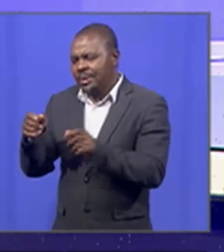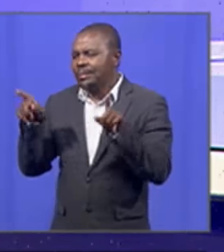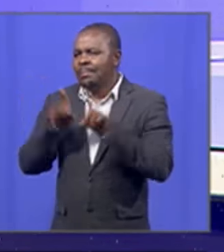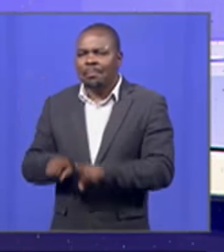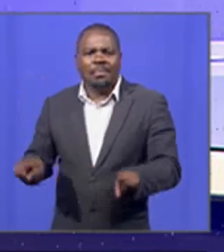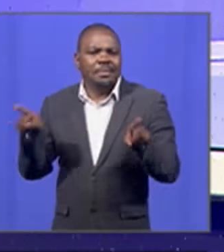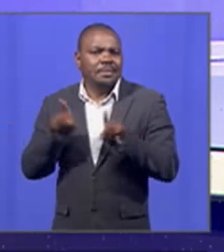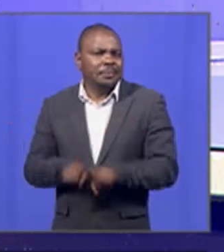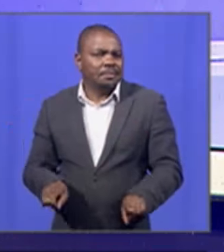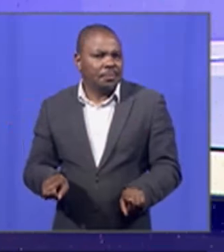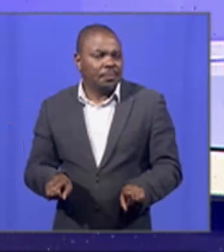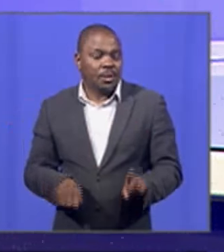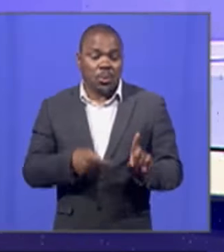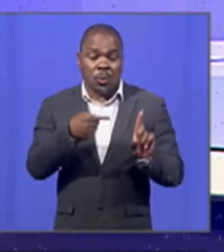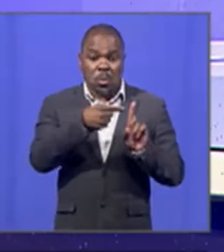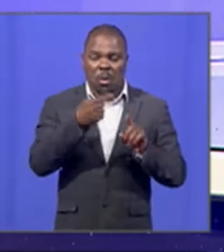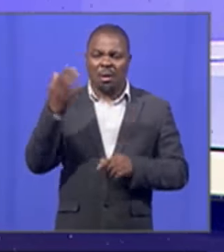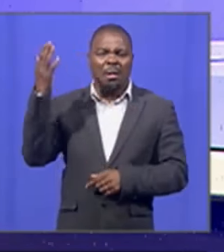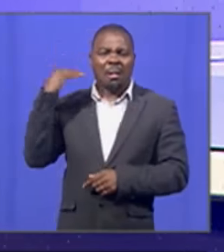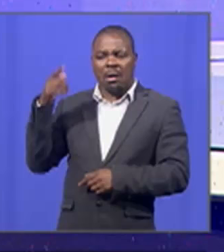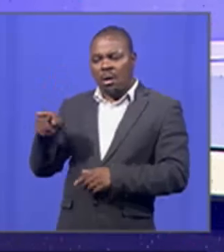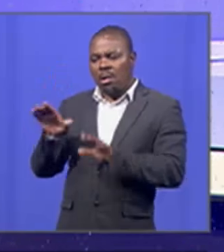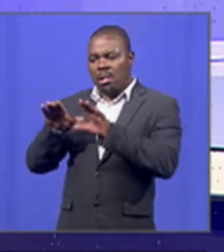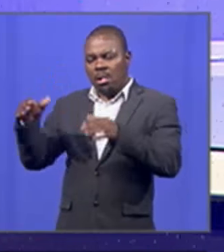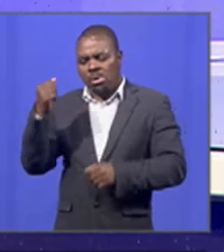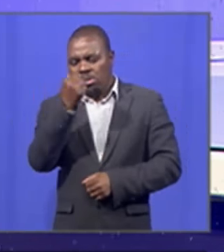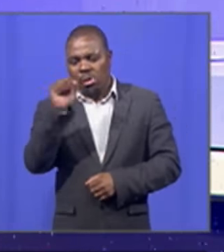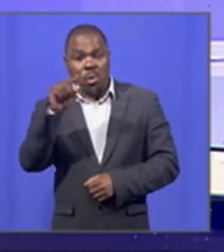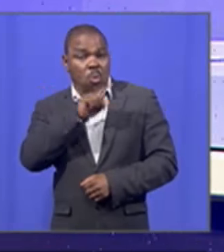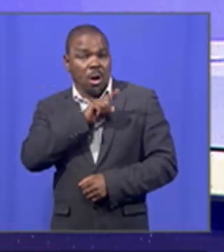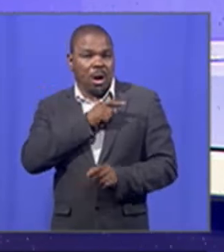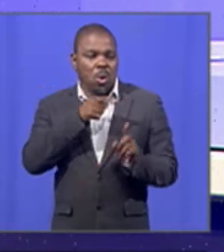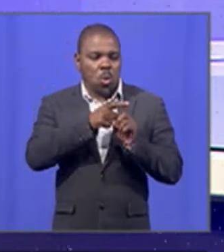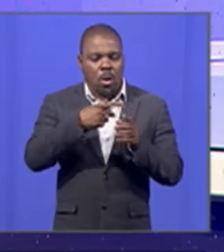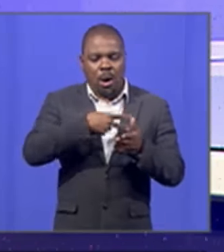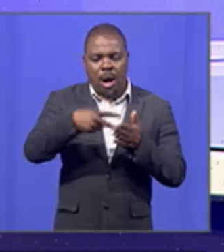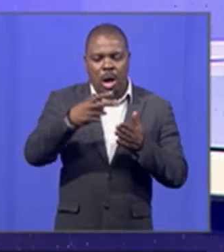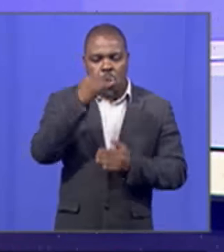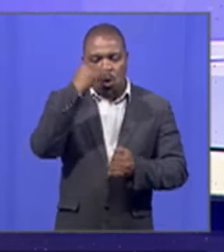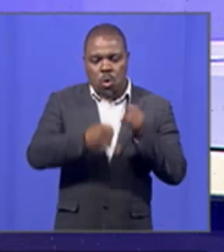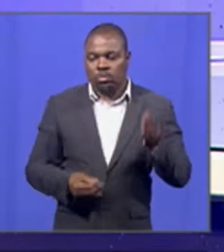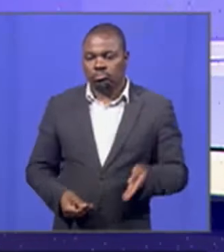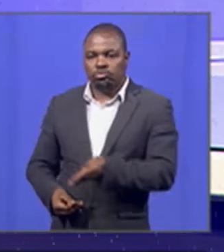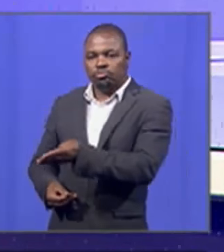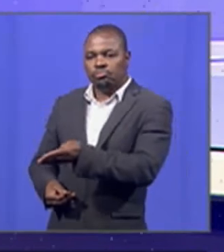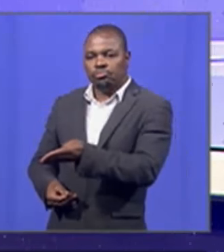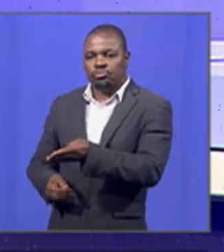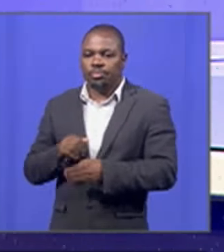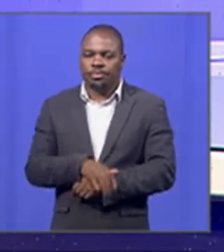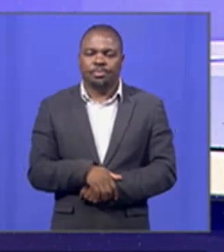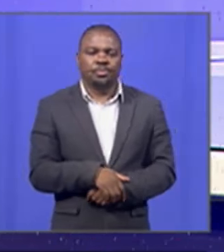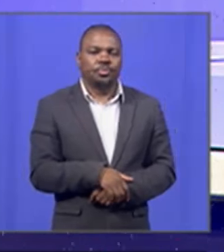mpša. Mokgotsi o ile a ganetšwa ka peila morago ga go neela kgorotsheko tšhupabodulo yeo e sego ya